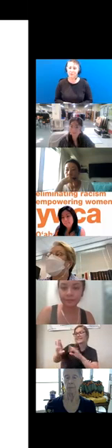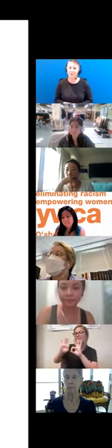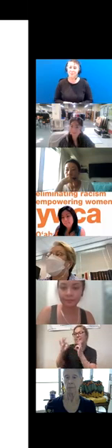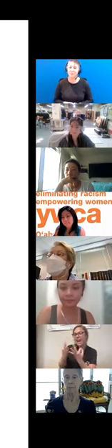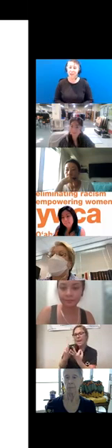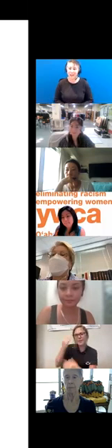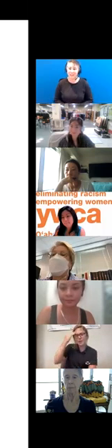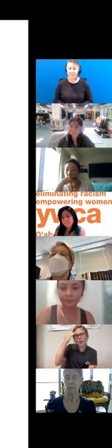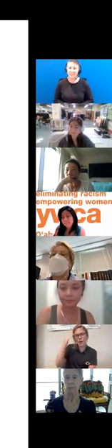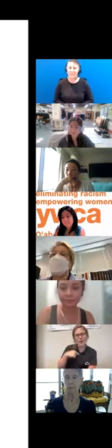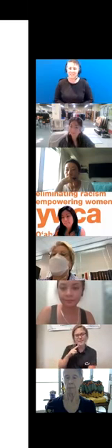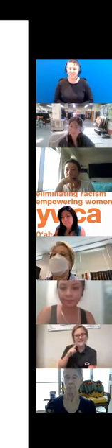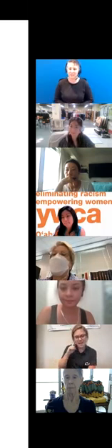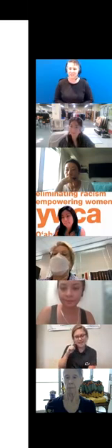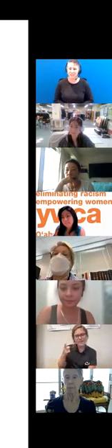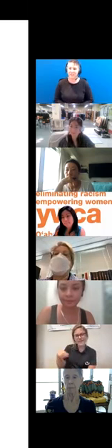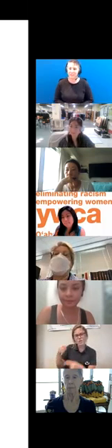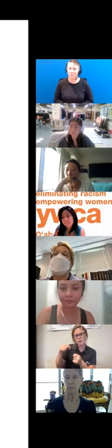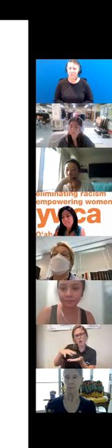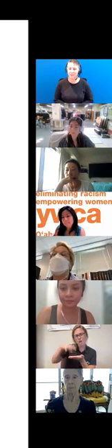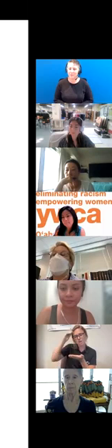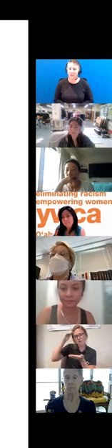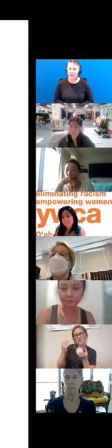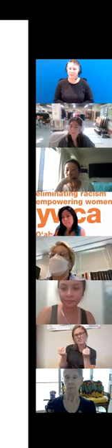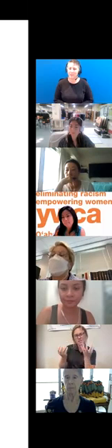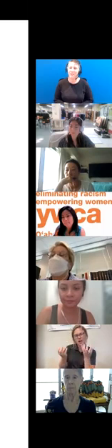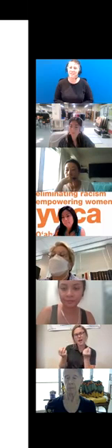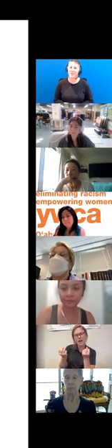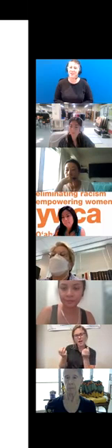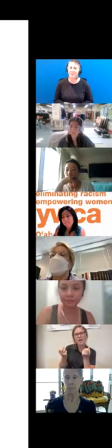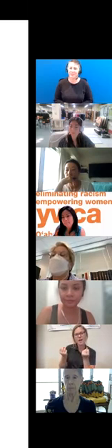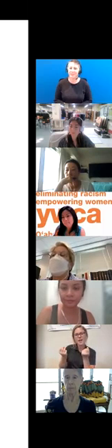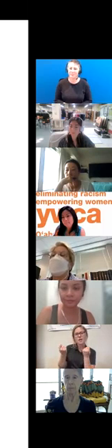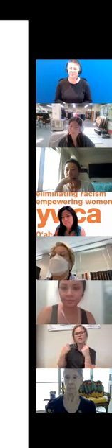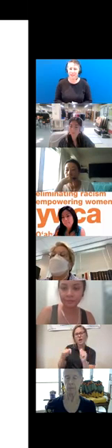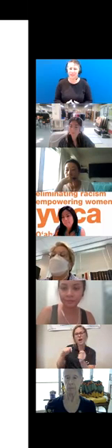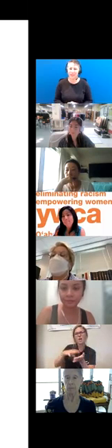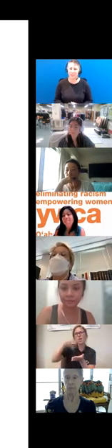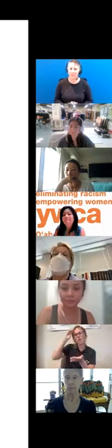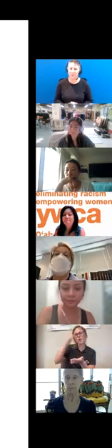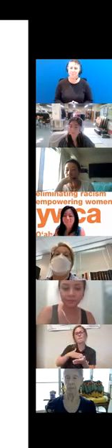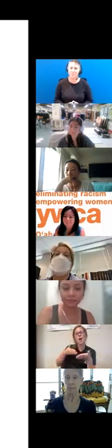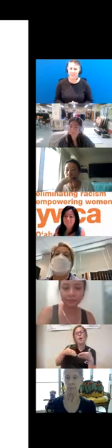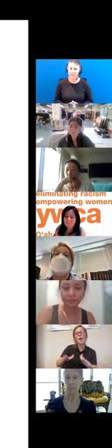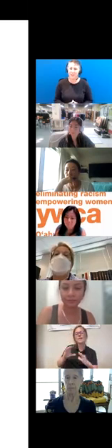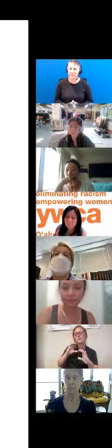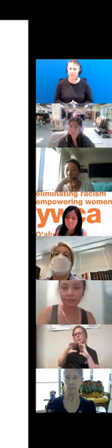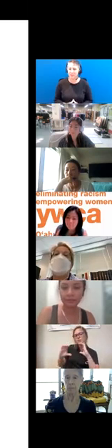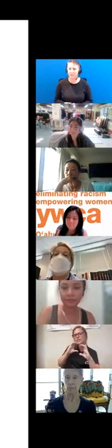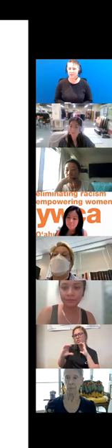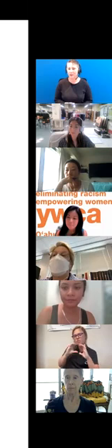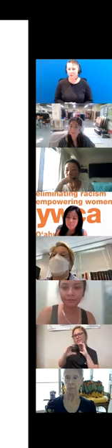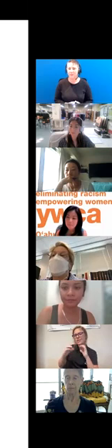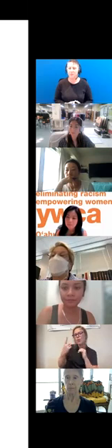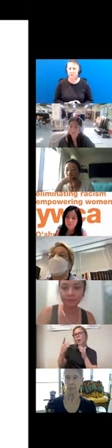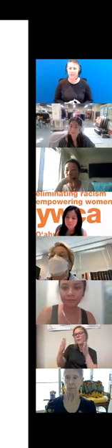my boyfriend's friend, his family knew that I was deaf. So they tried to learn some sign language and they tried to